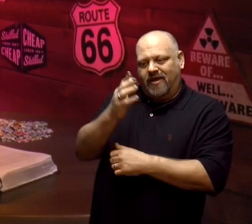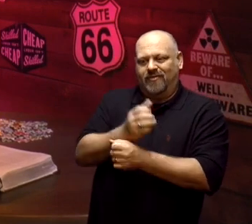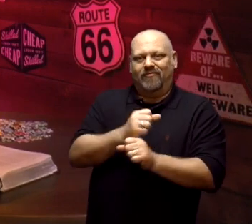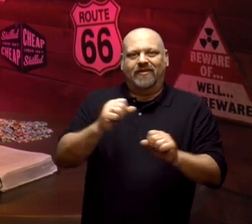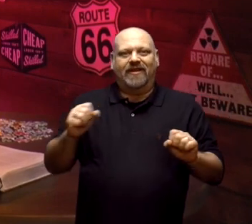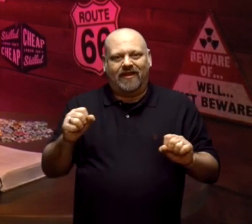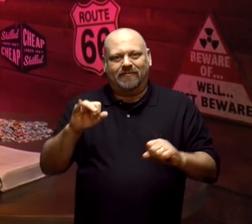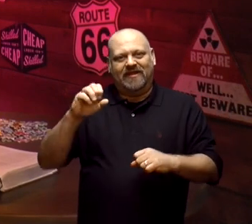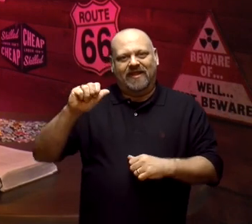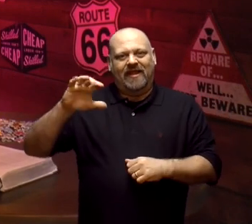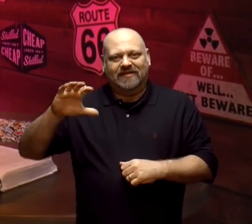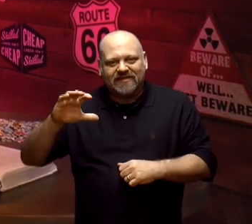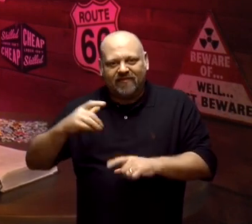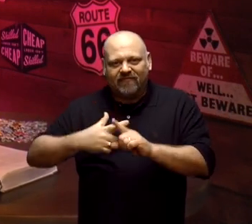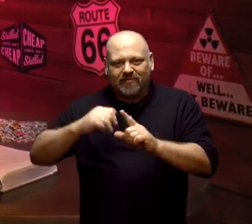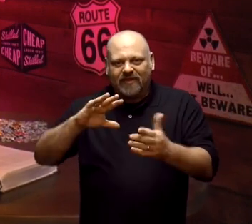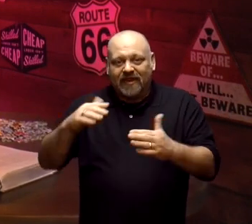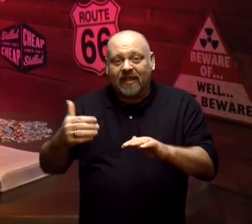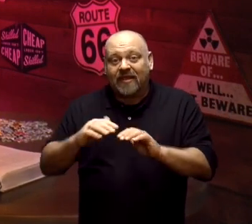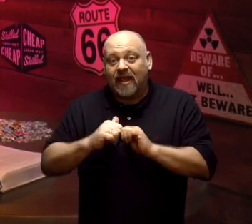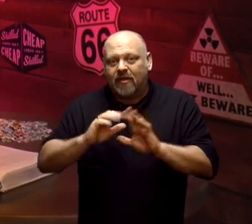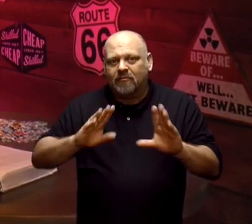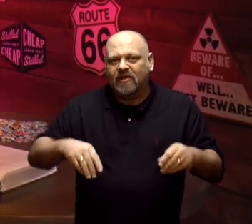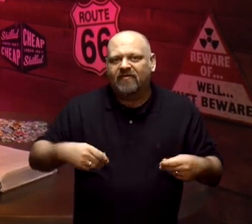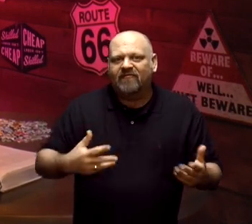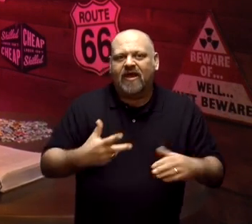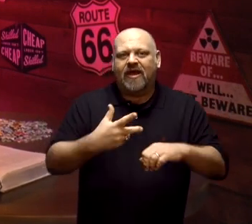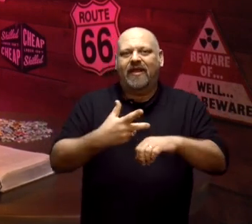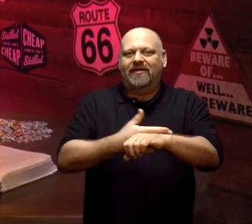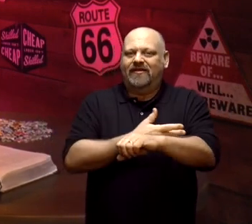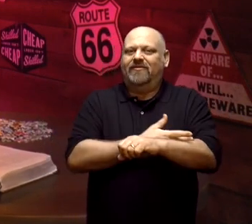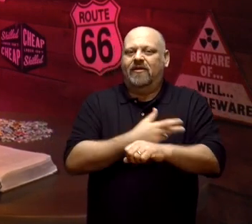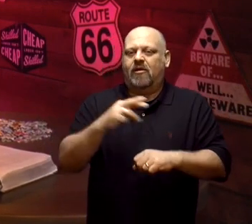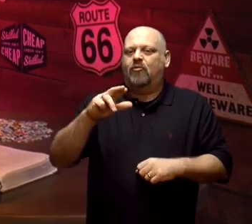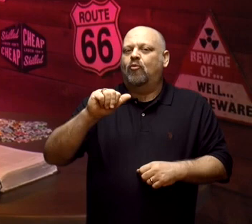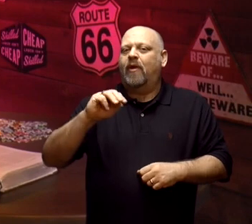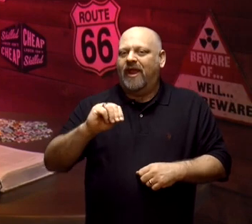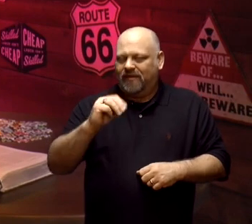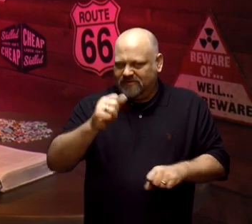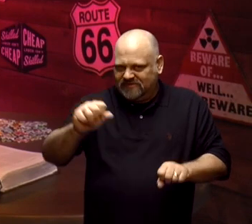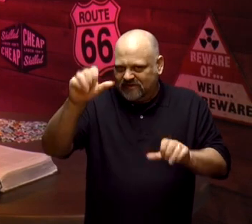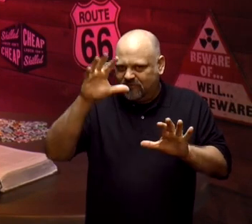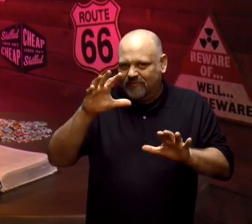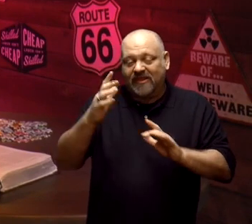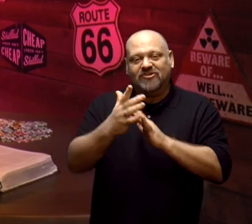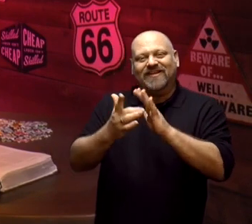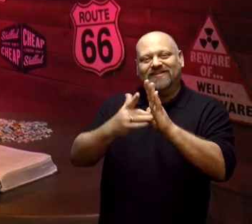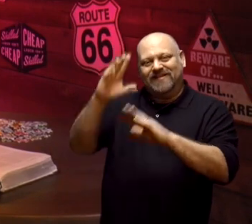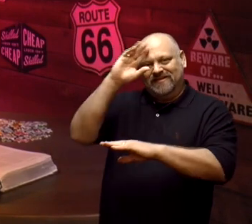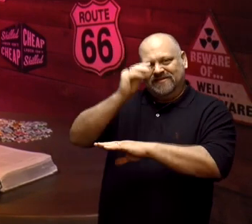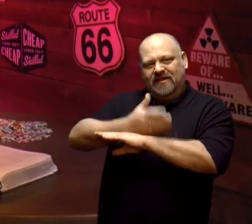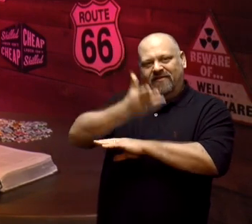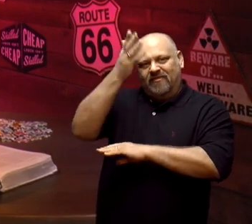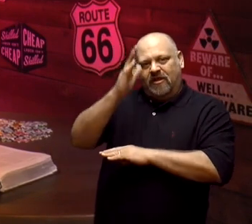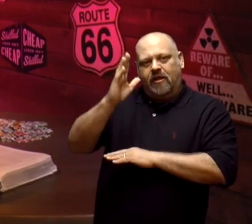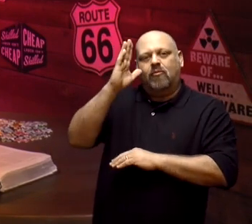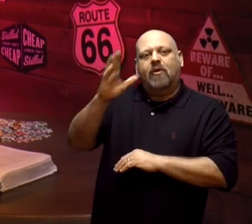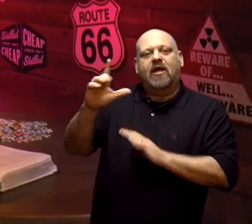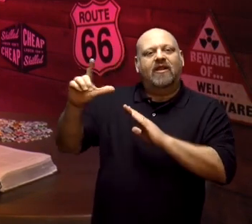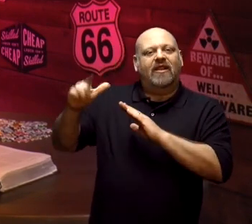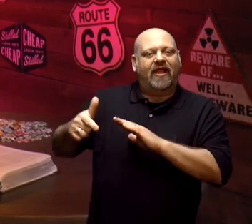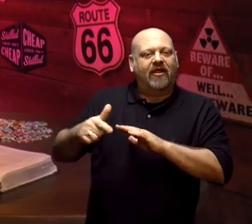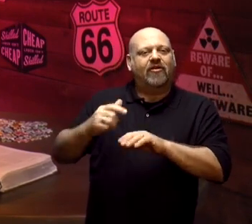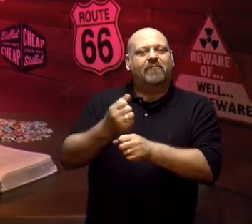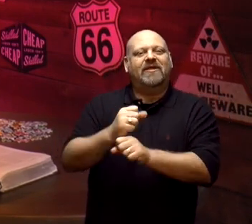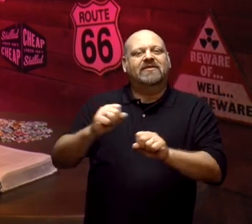redeemed Isaac from death by providing a ram as a sacrifice. And Jesus, the Son of God, would be sacrificed